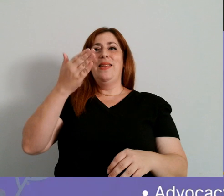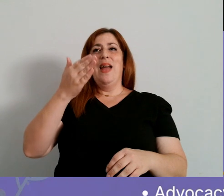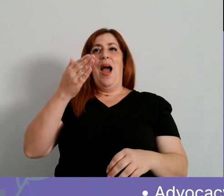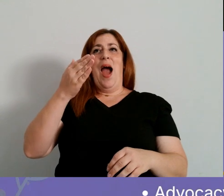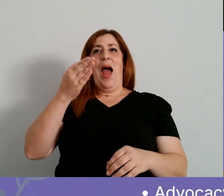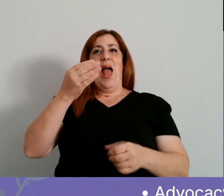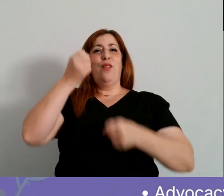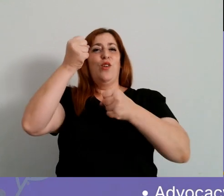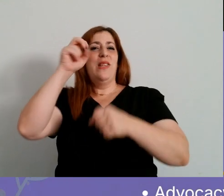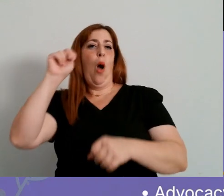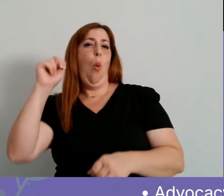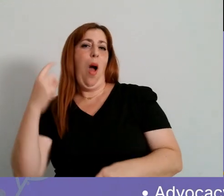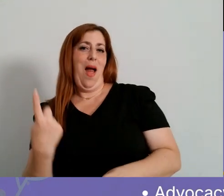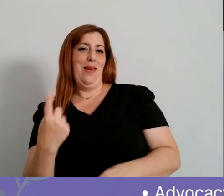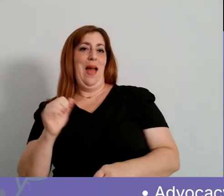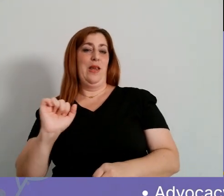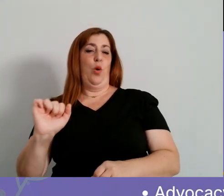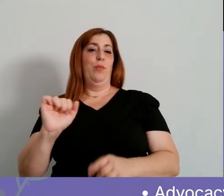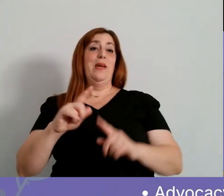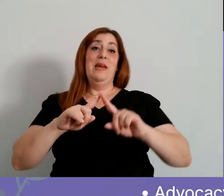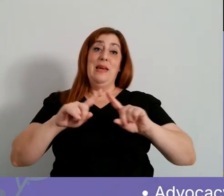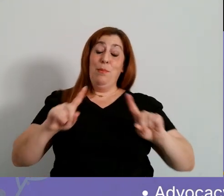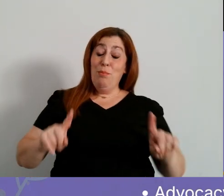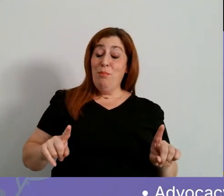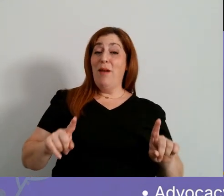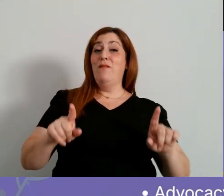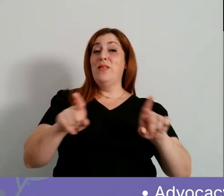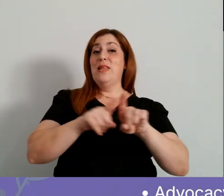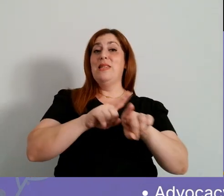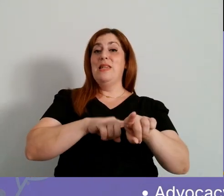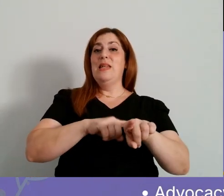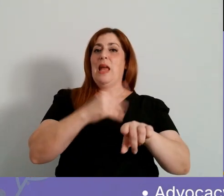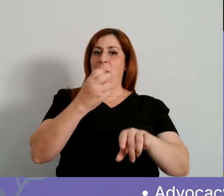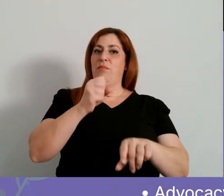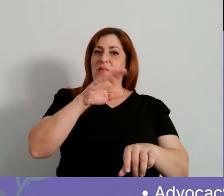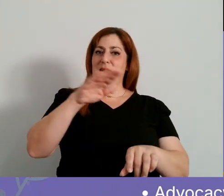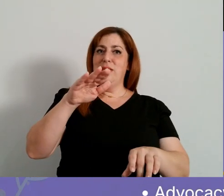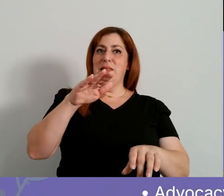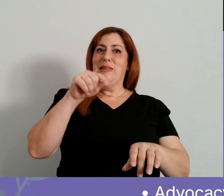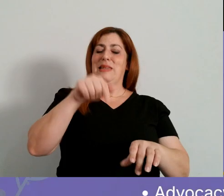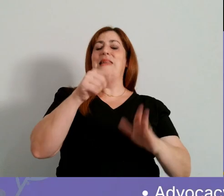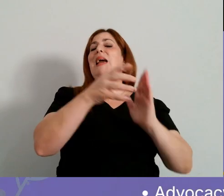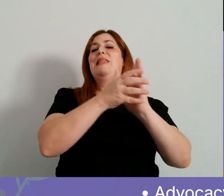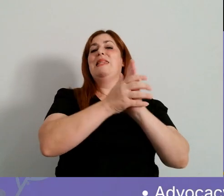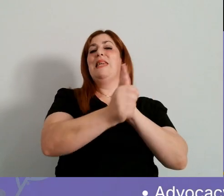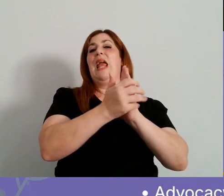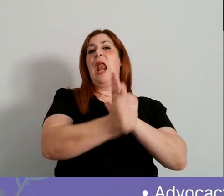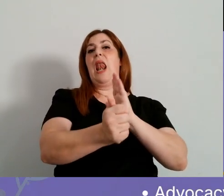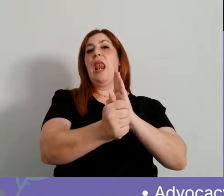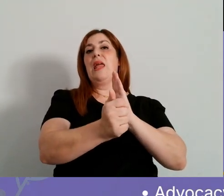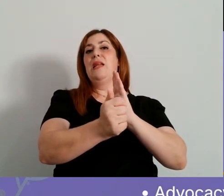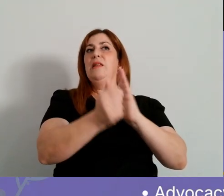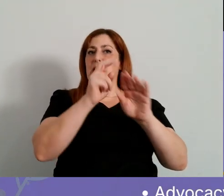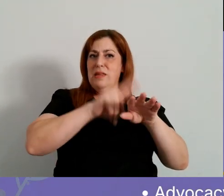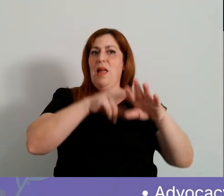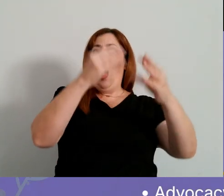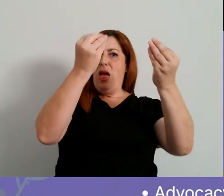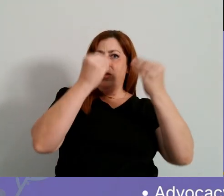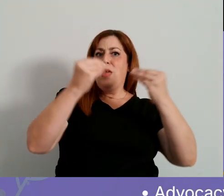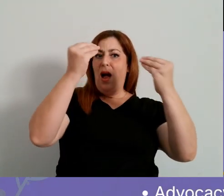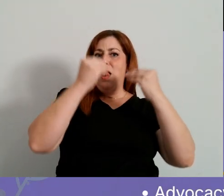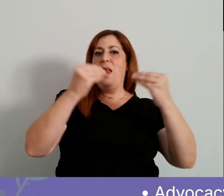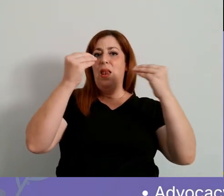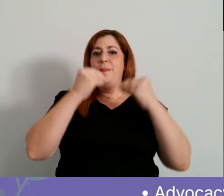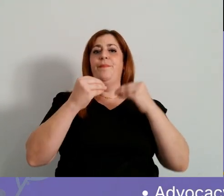others, but again, it is a learned skill and it's something that needs to be practiced. And it is quite